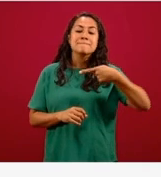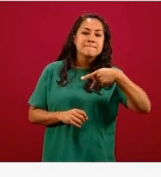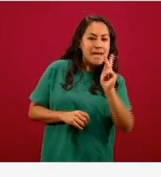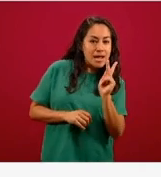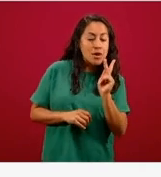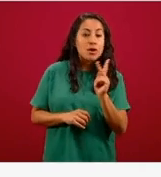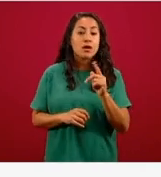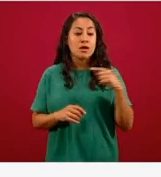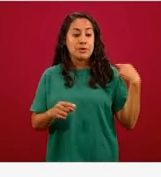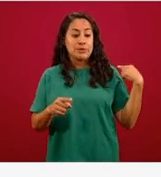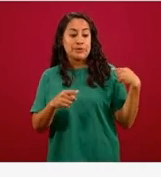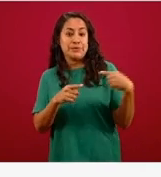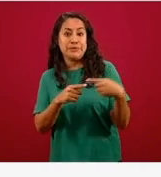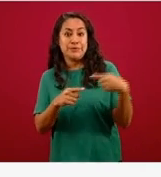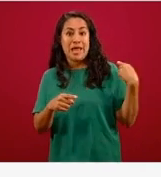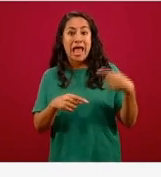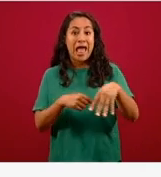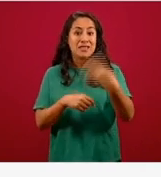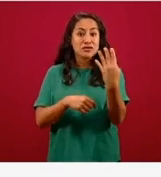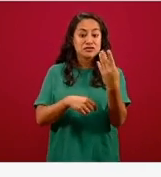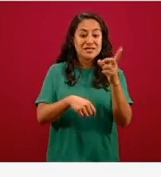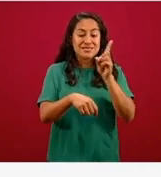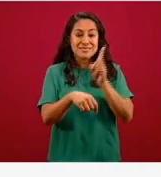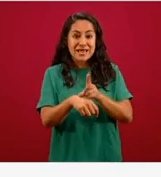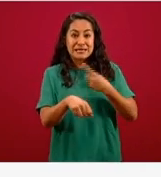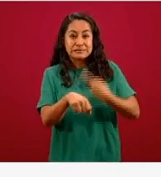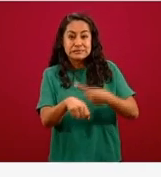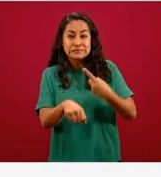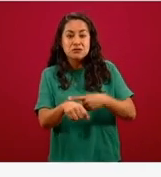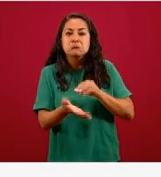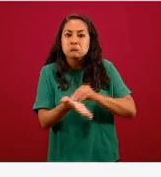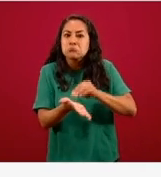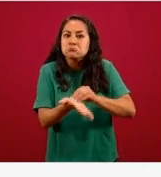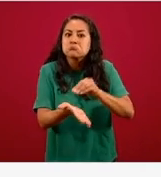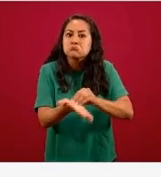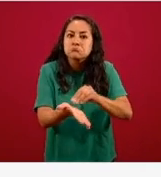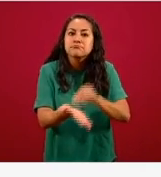12,872 confirmed cases, out of which only